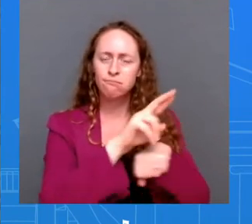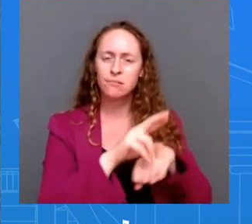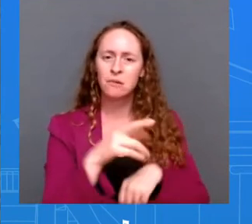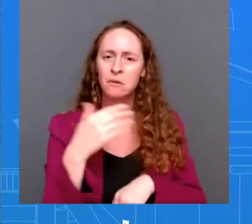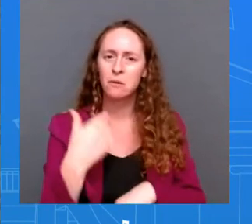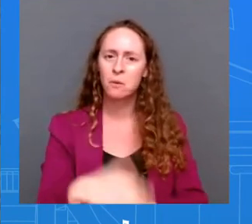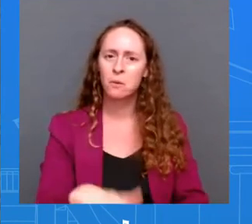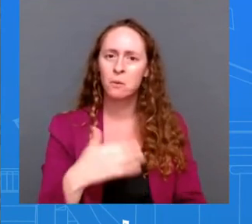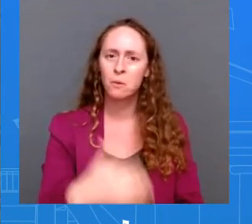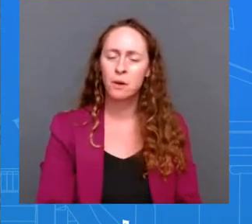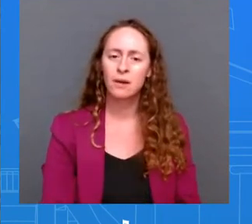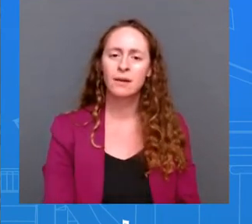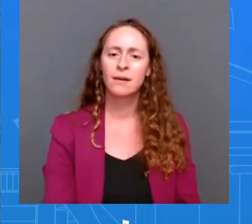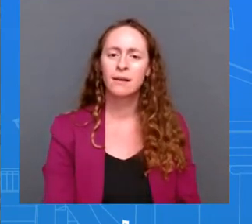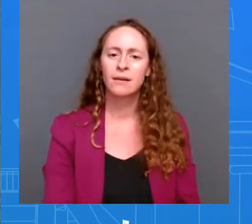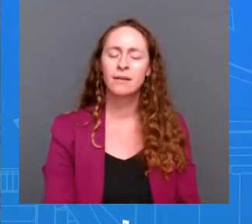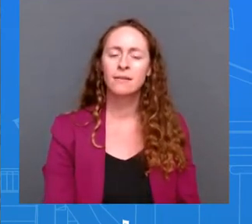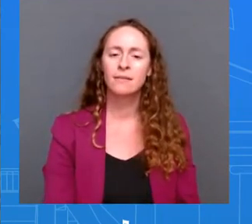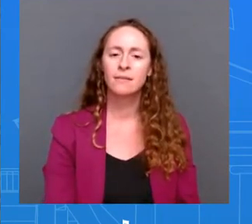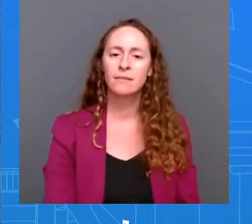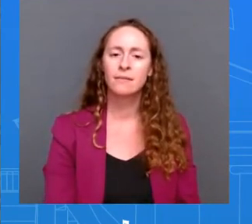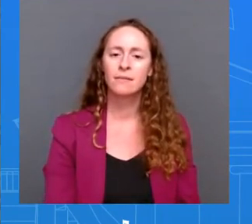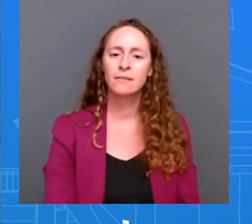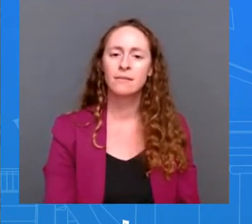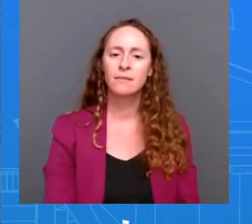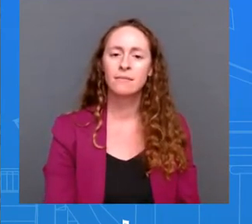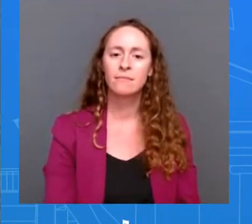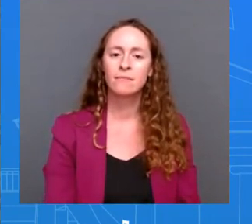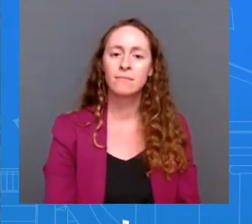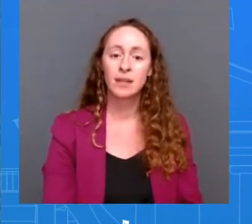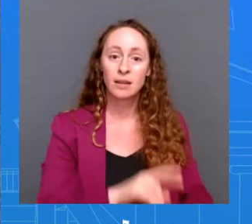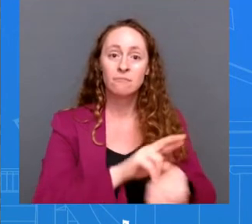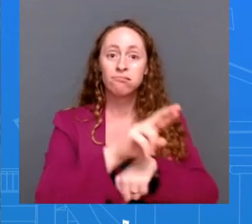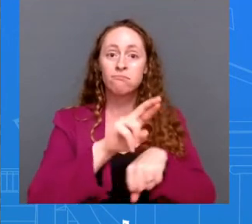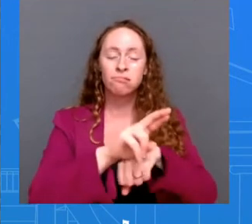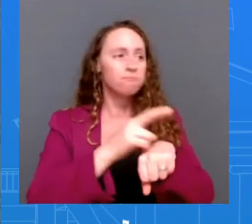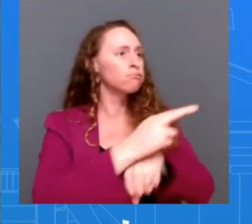economic exclusion zone, which means they most likely flew over the island.